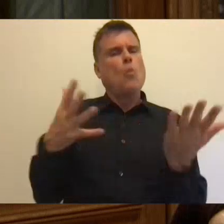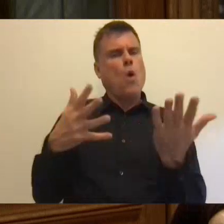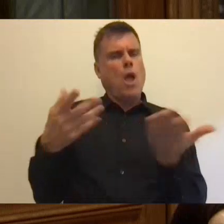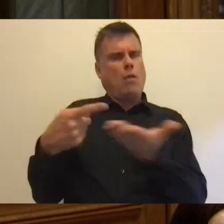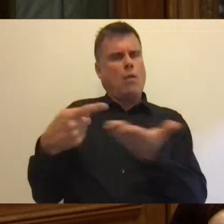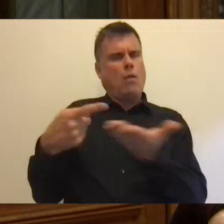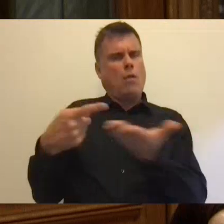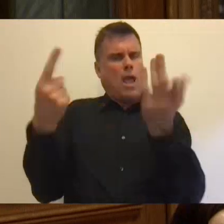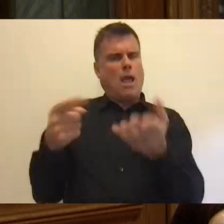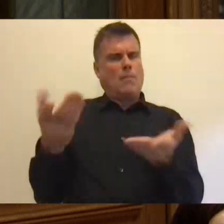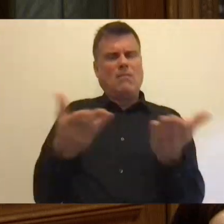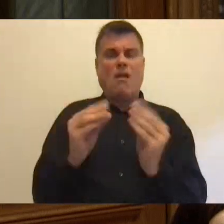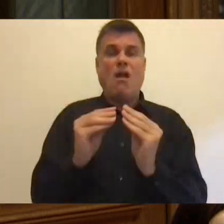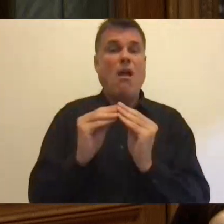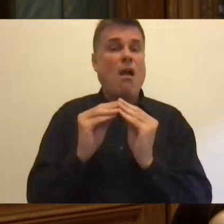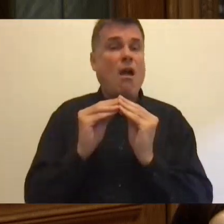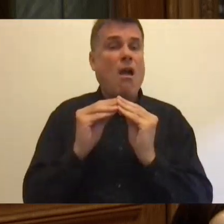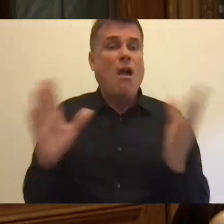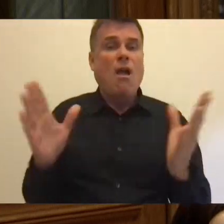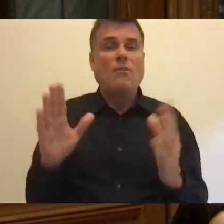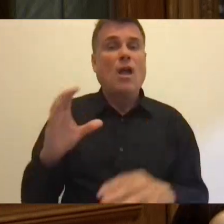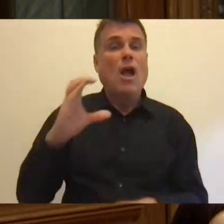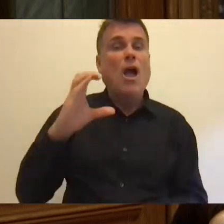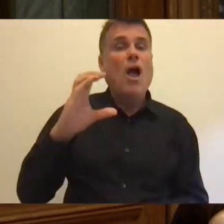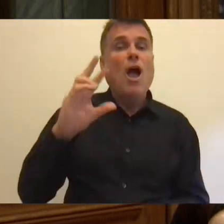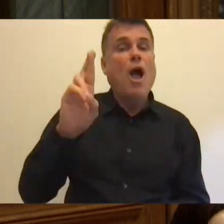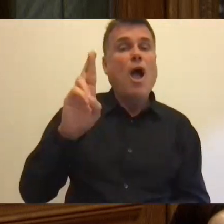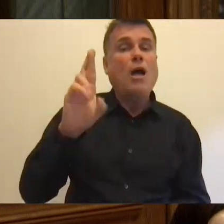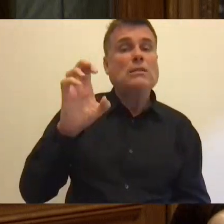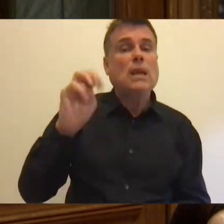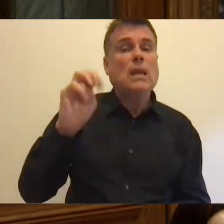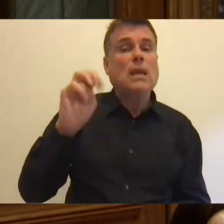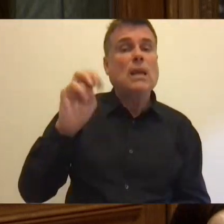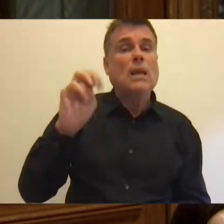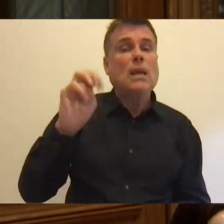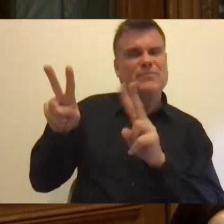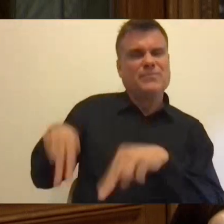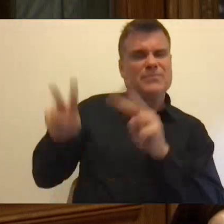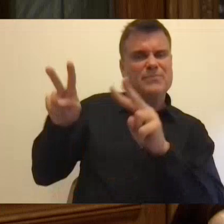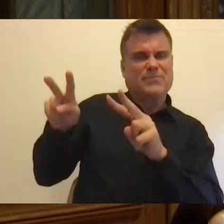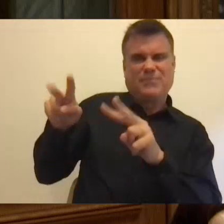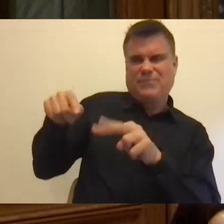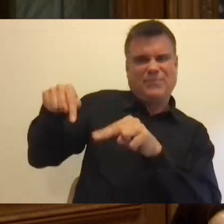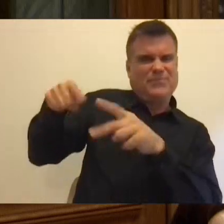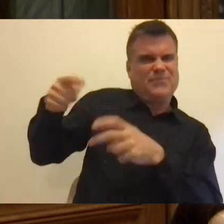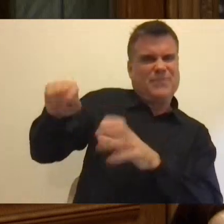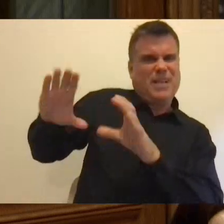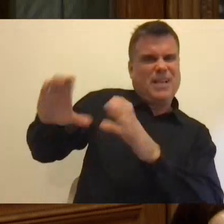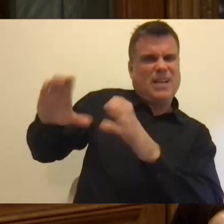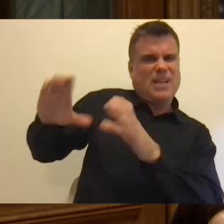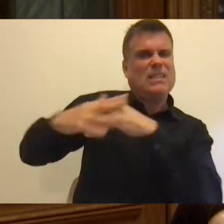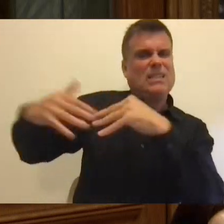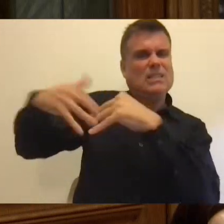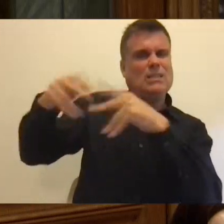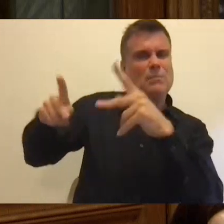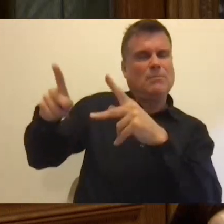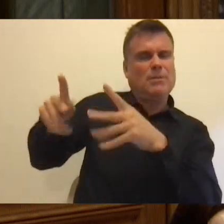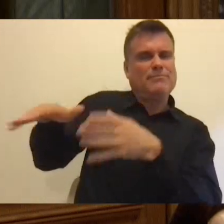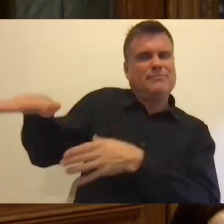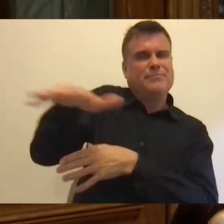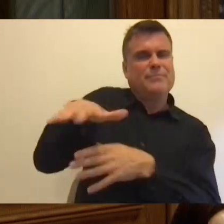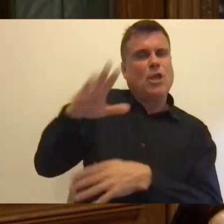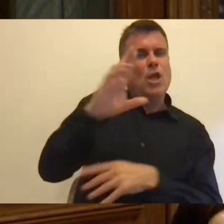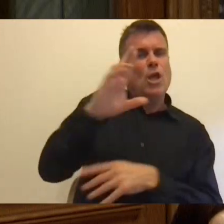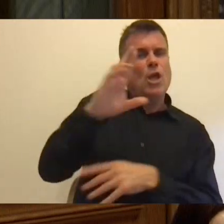people. Much of the language used in the recordings is inappropriate for this House, Mr. Speaker, but basically the CURG officers were